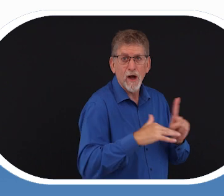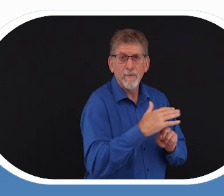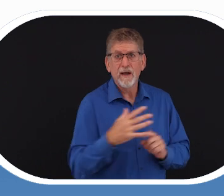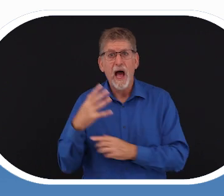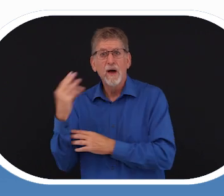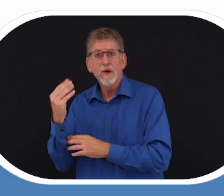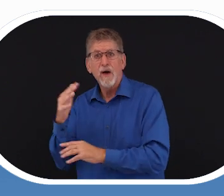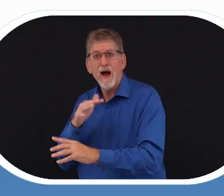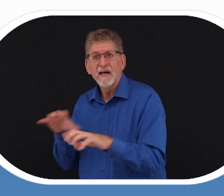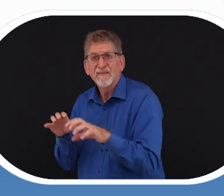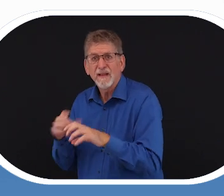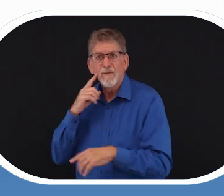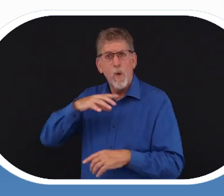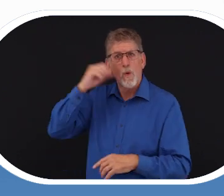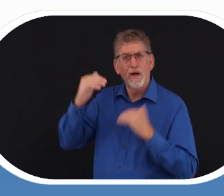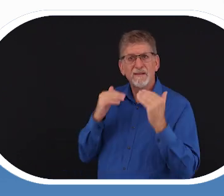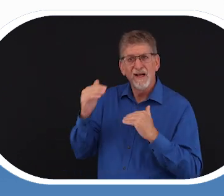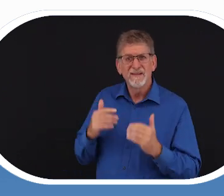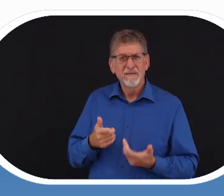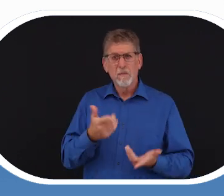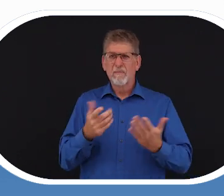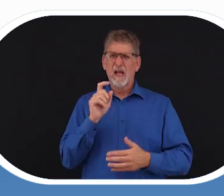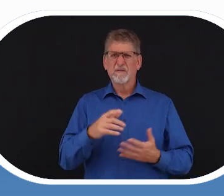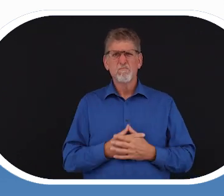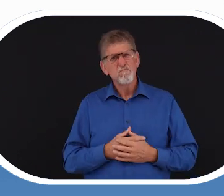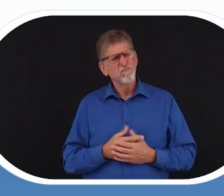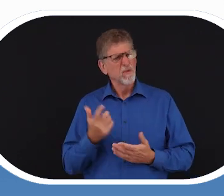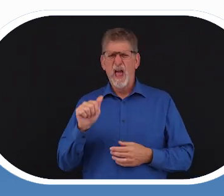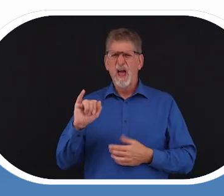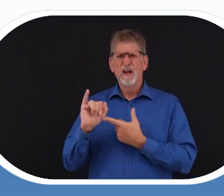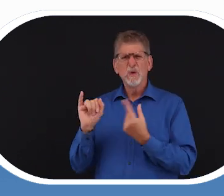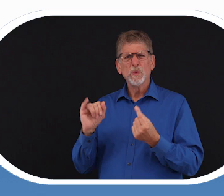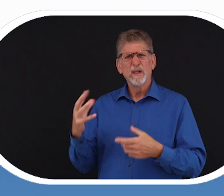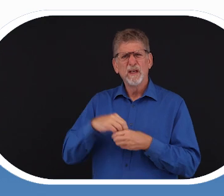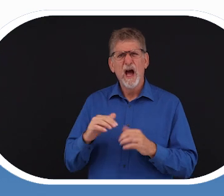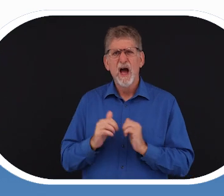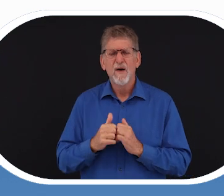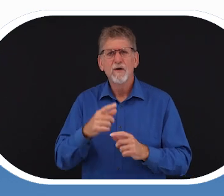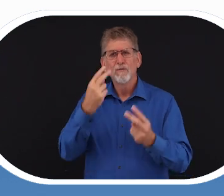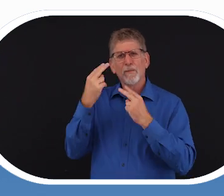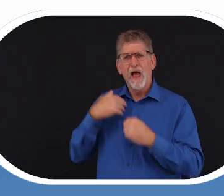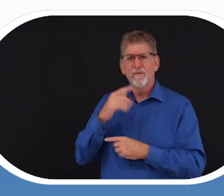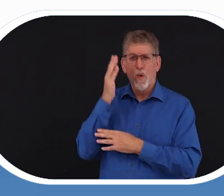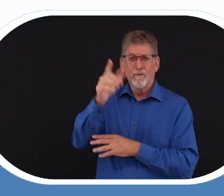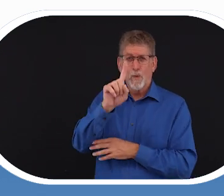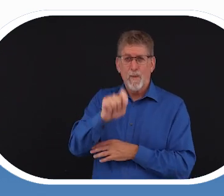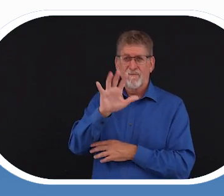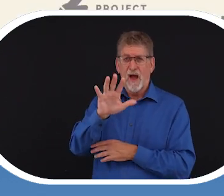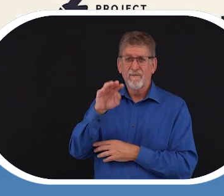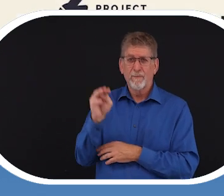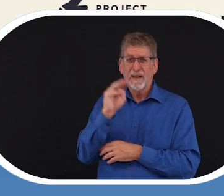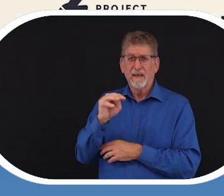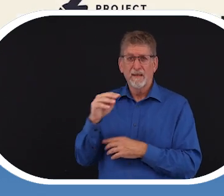does AI come in? Recall that we have over 1.5 million crowdsourced data points. That's a huge opportunity for us to